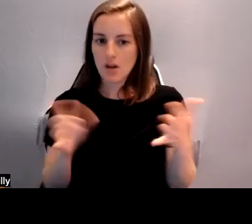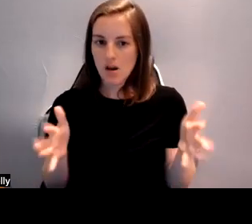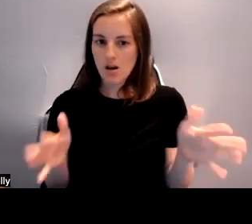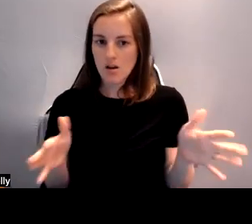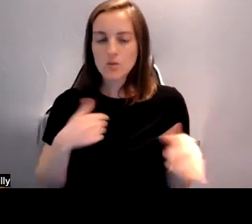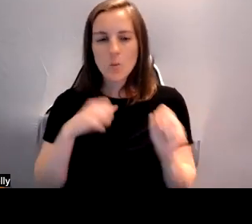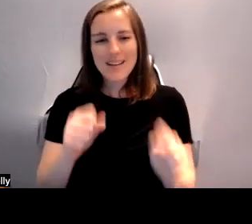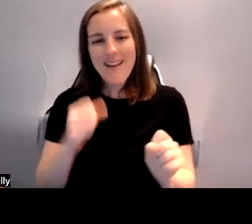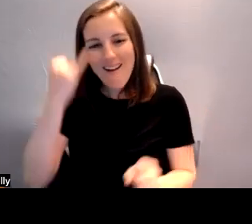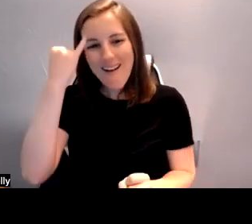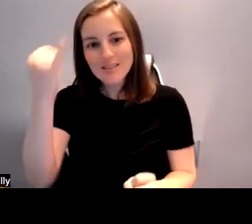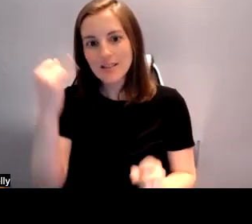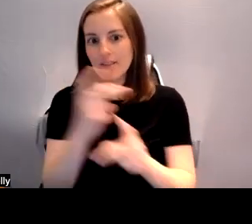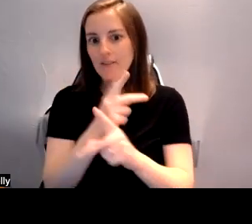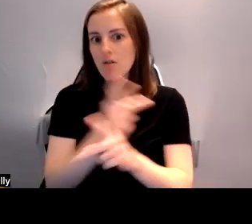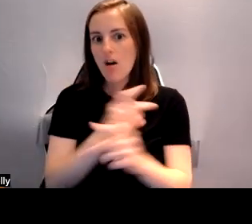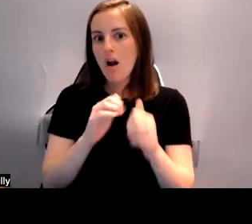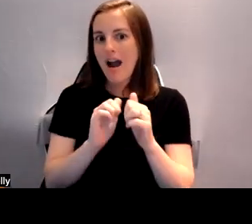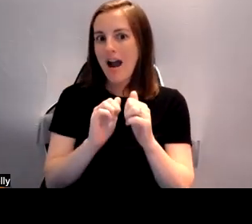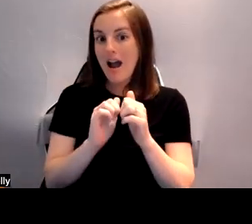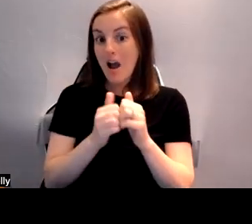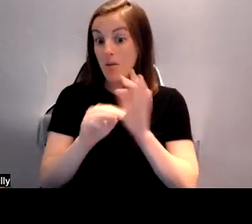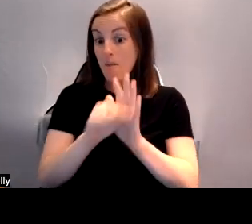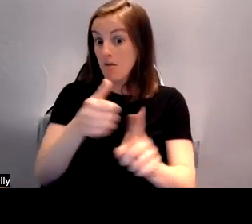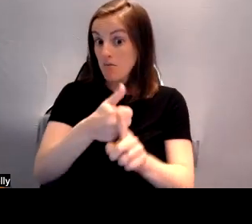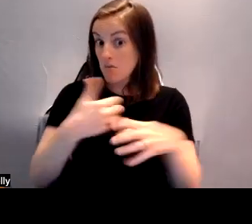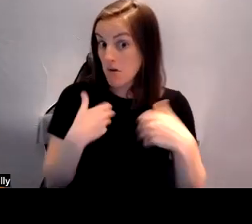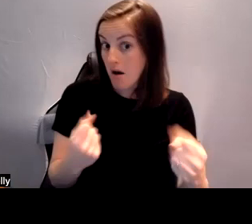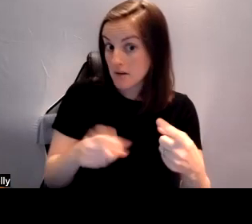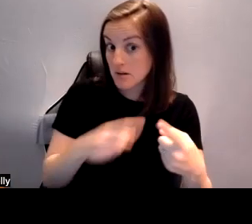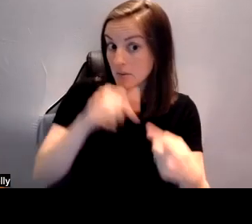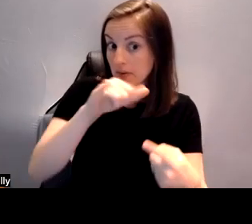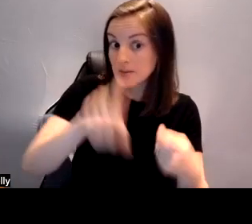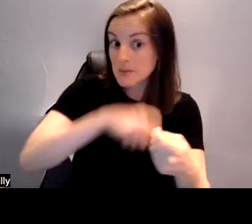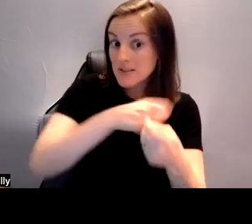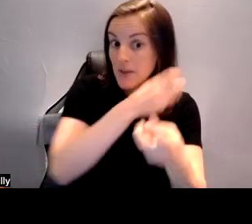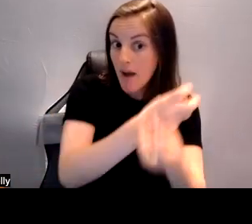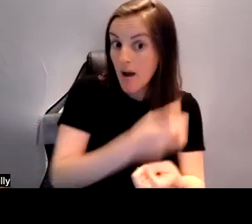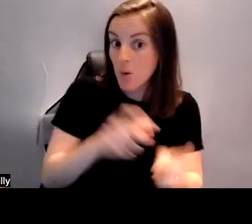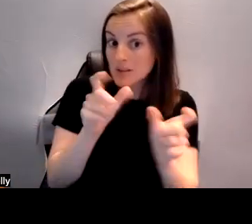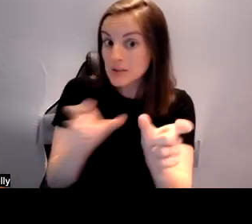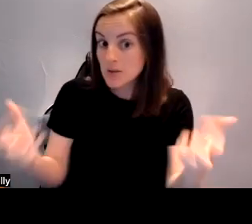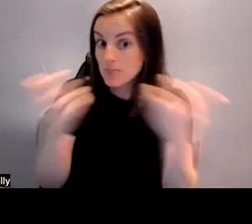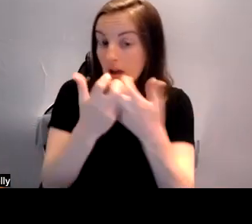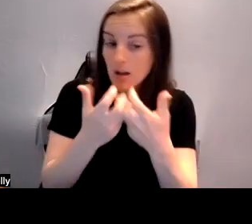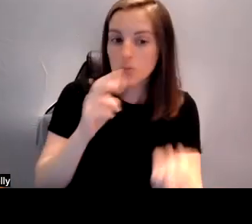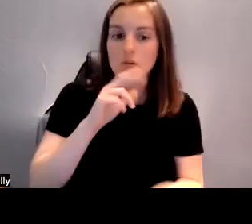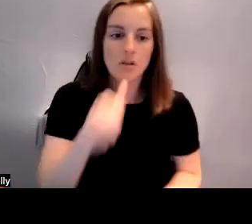get an idea how confident the model is about this specific backbone and sequence match. So there's quite nice